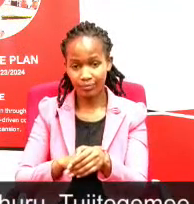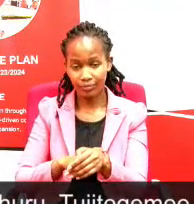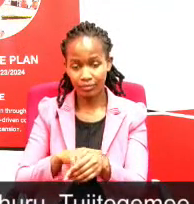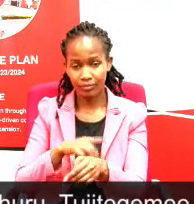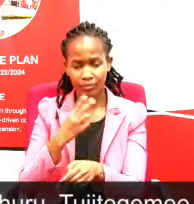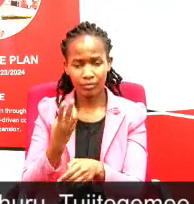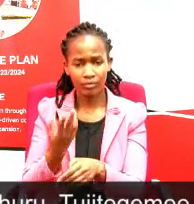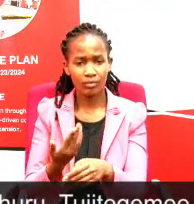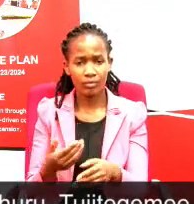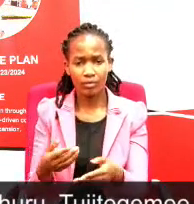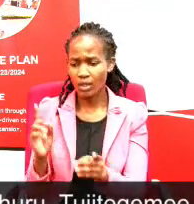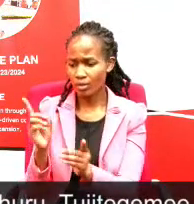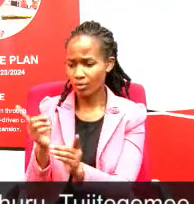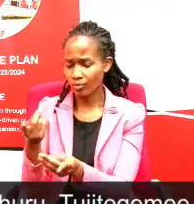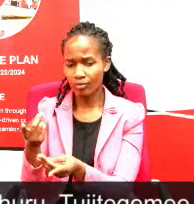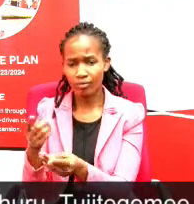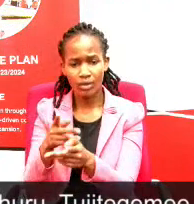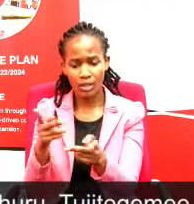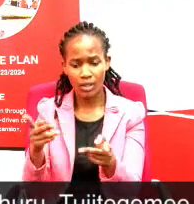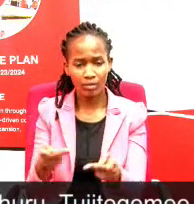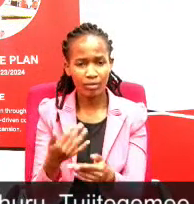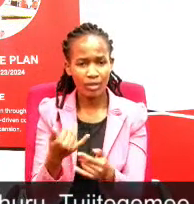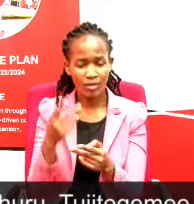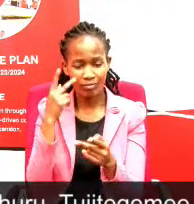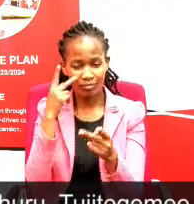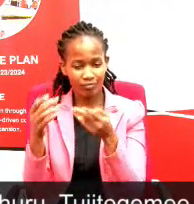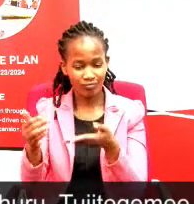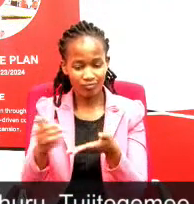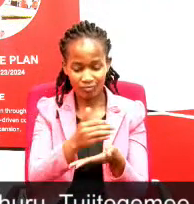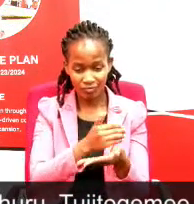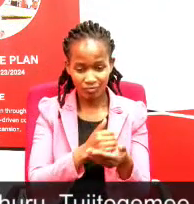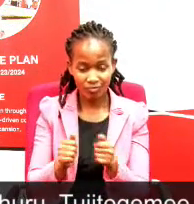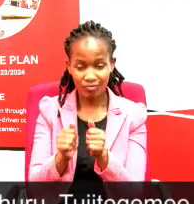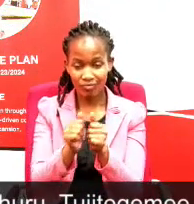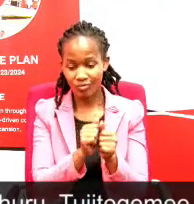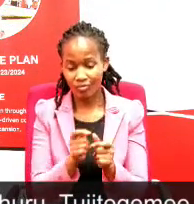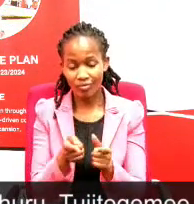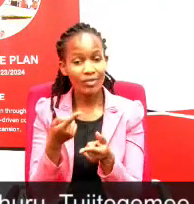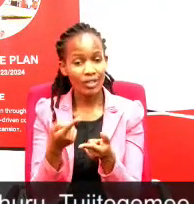at the initial stages. Now the views of everyone has been compiled and taken